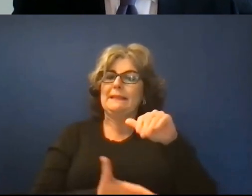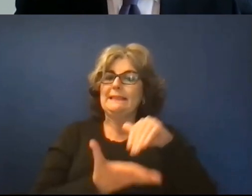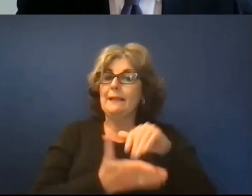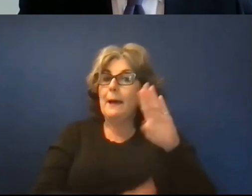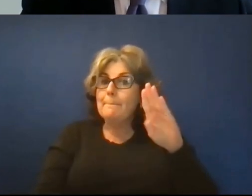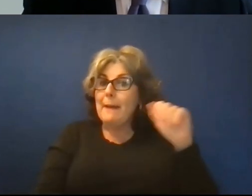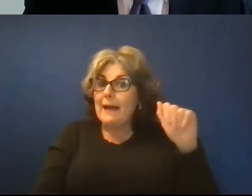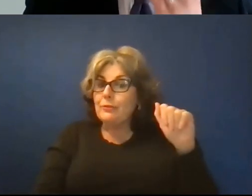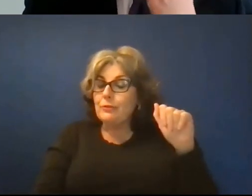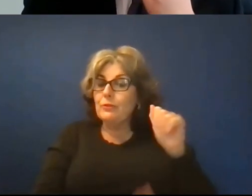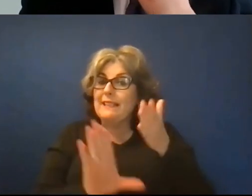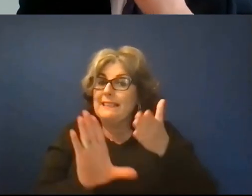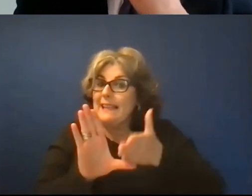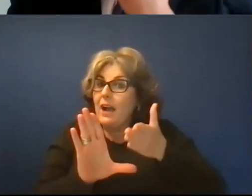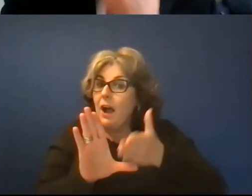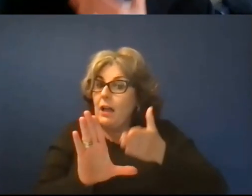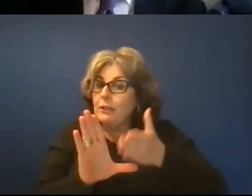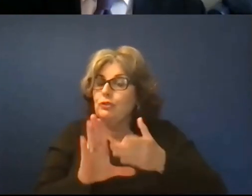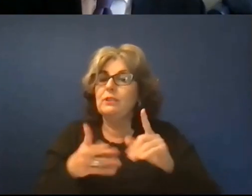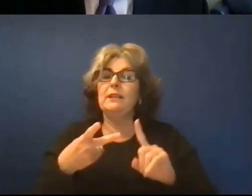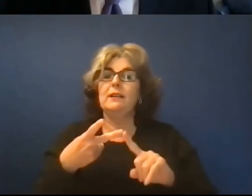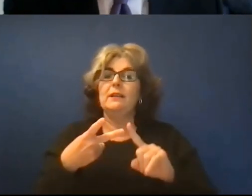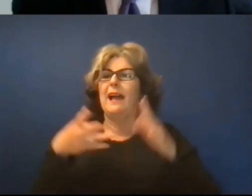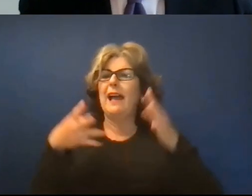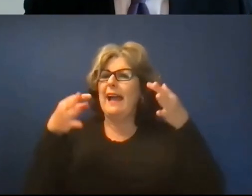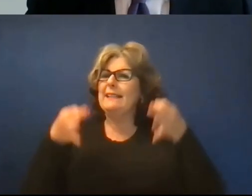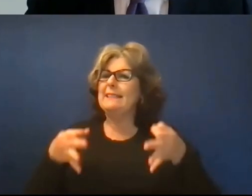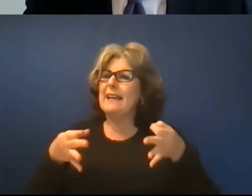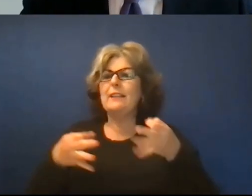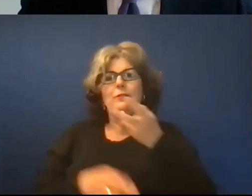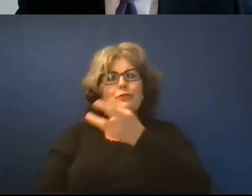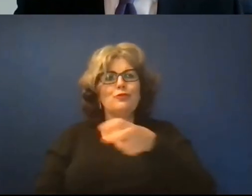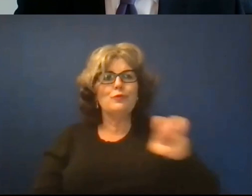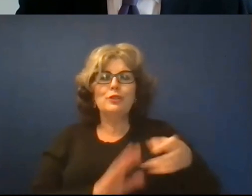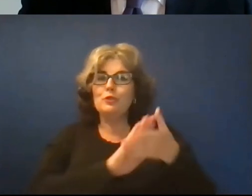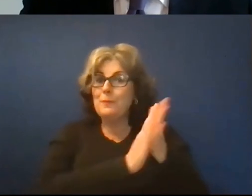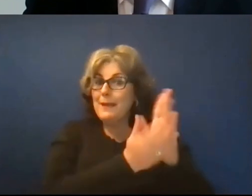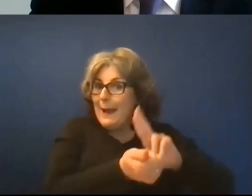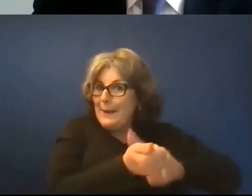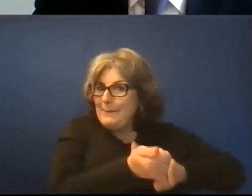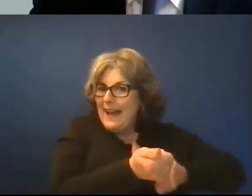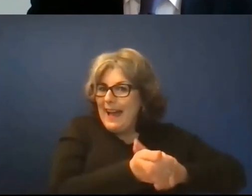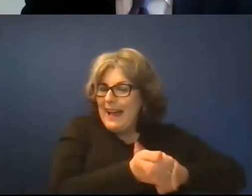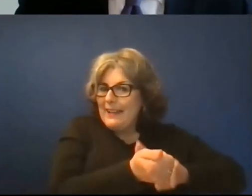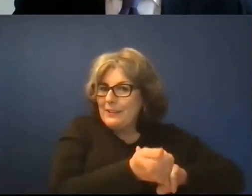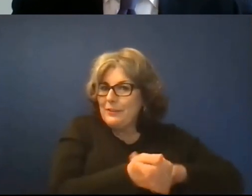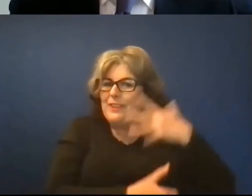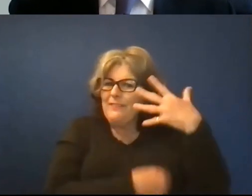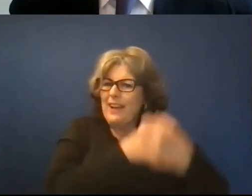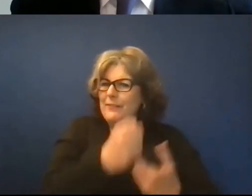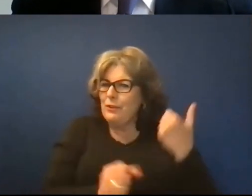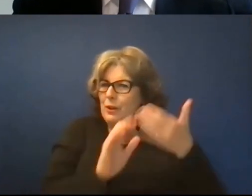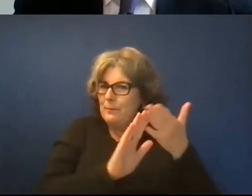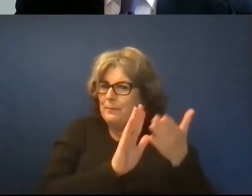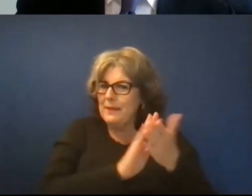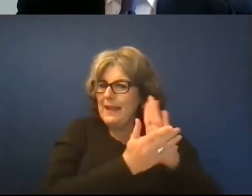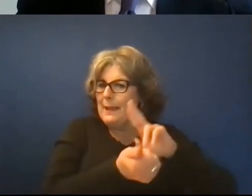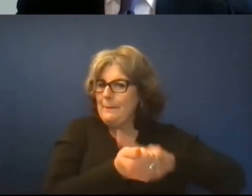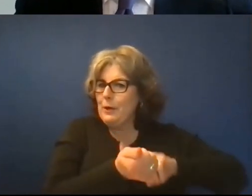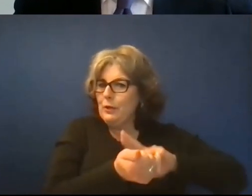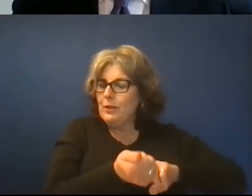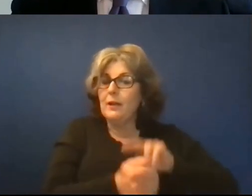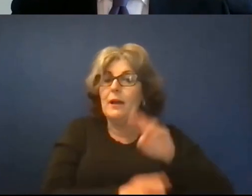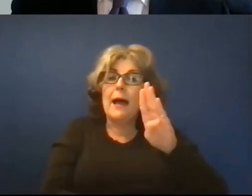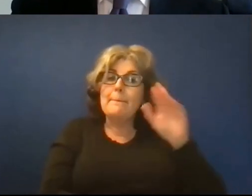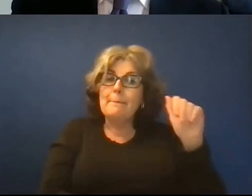bachelor's degree in psychology and then decided to switch over to nursing about 5 years ago. So I have a bachelor's